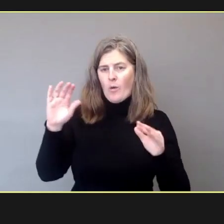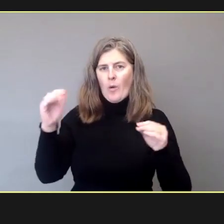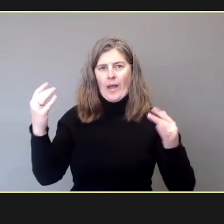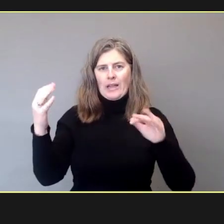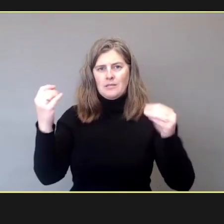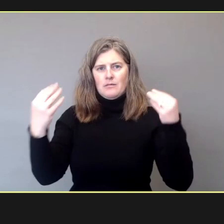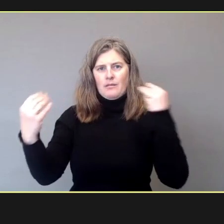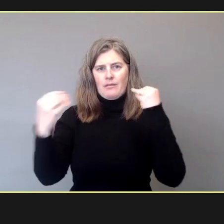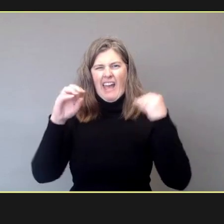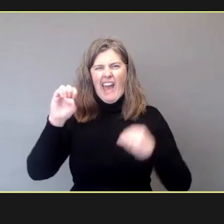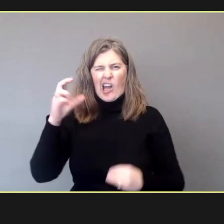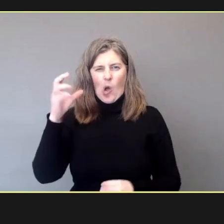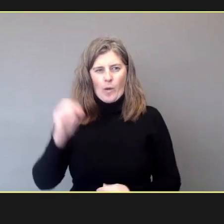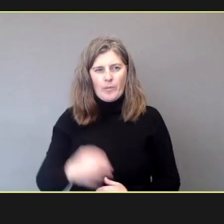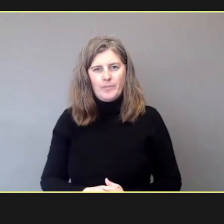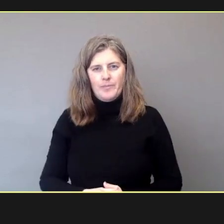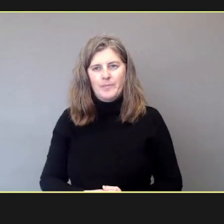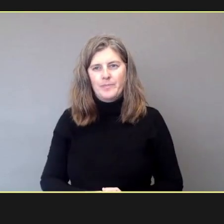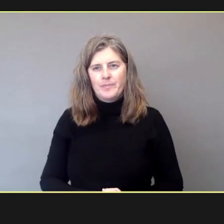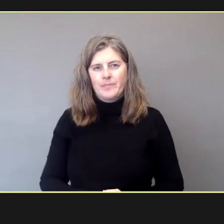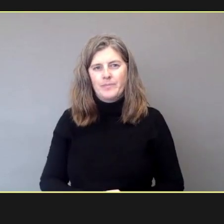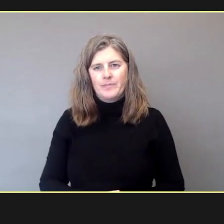me.